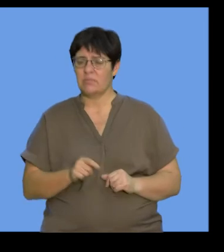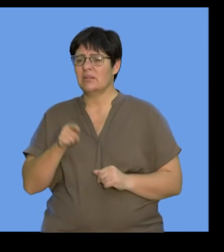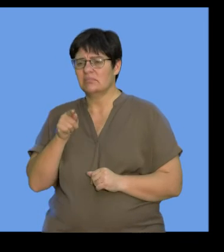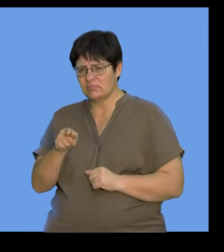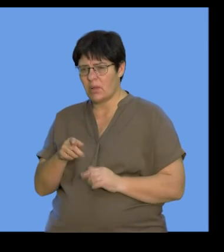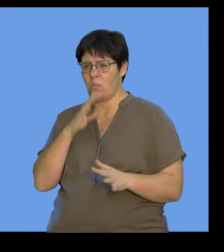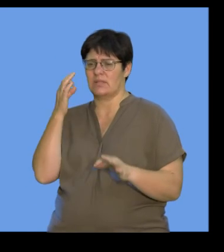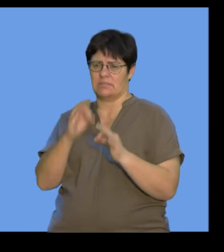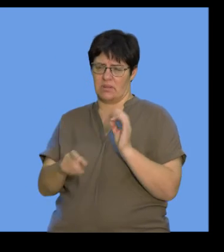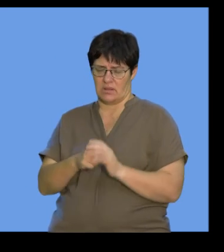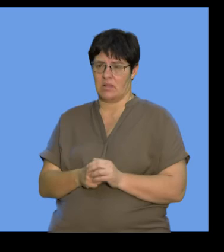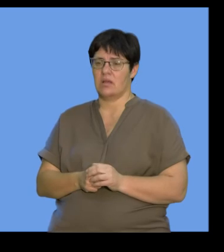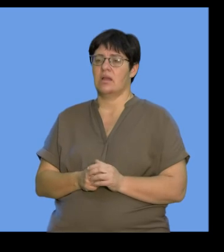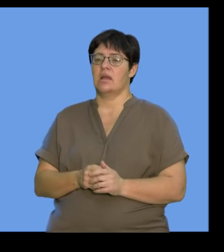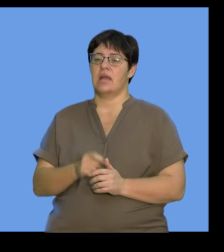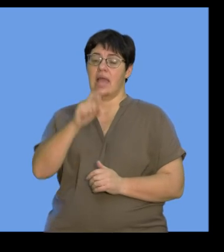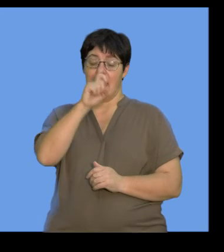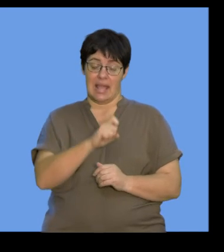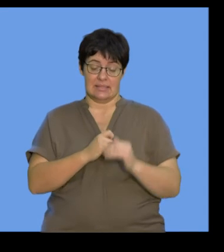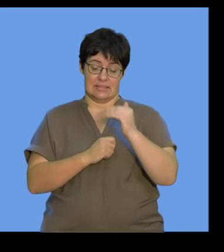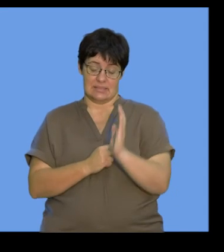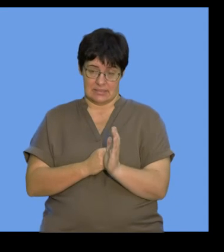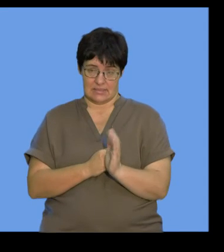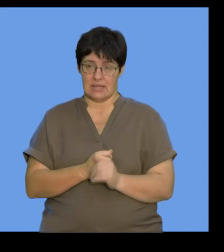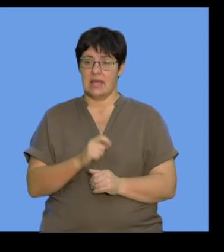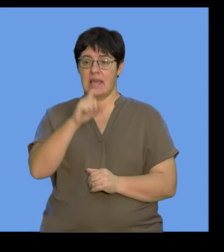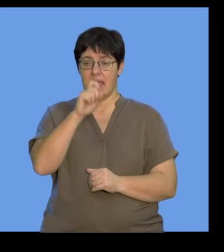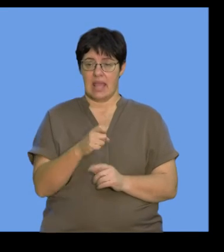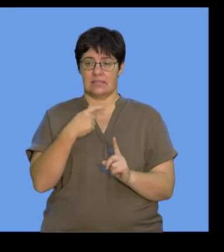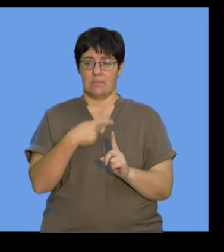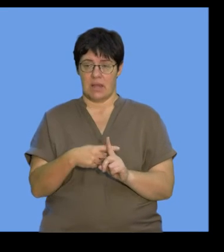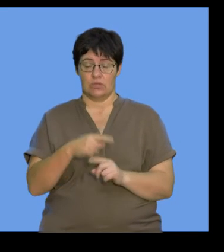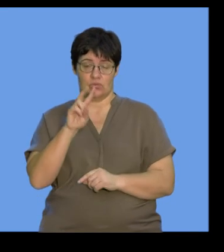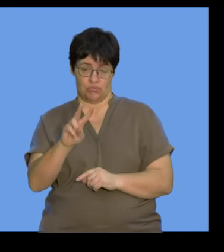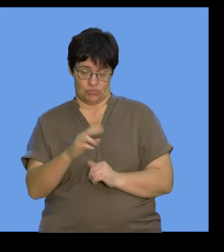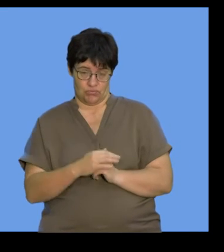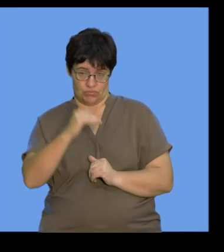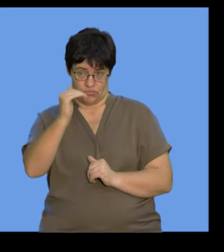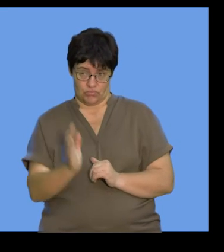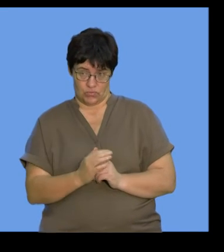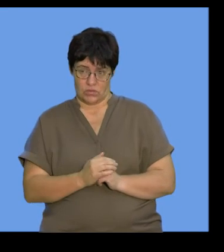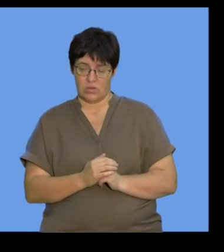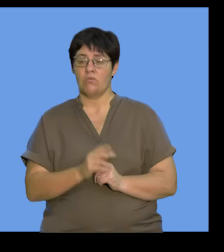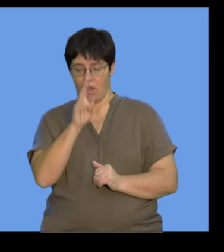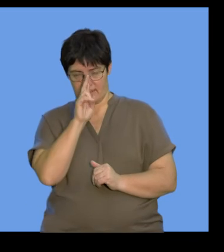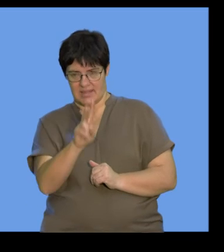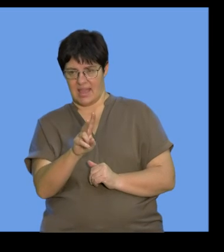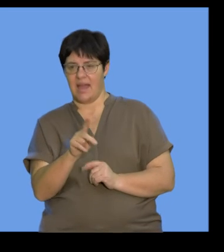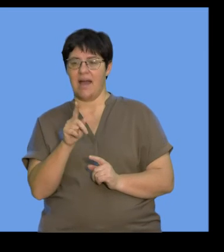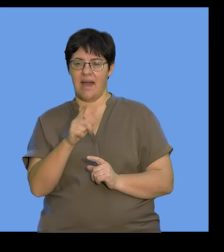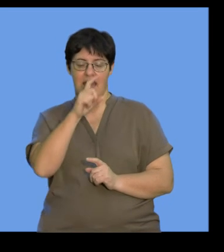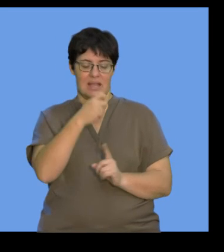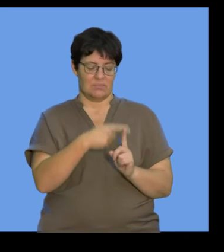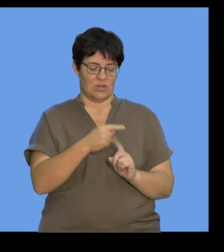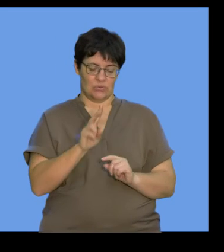this one I must simplify to x into x plus 2, right? So you can already see that the